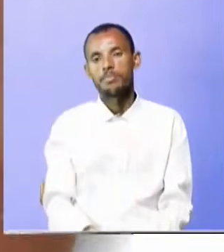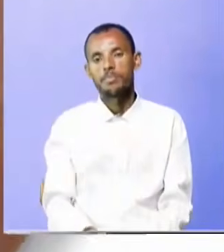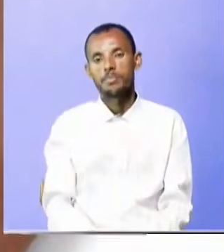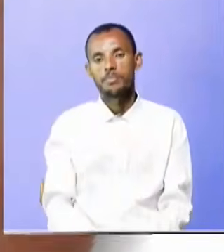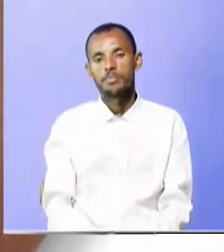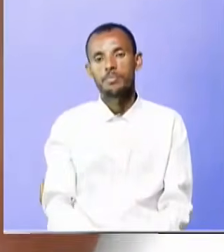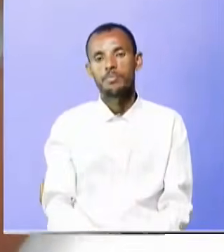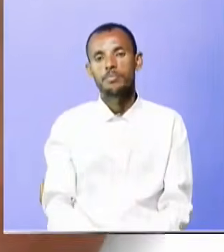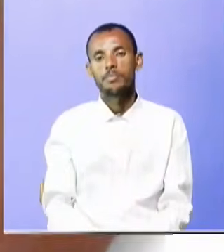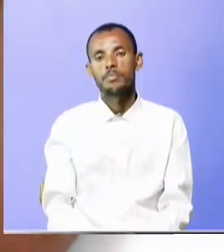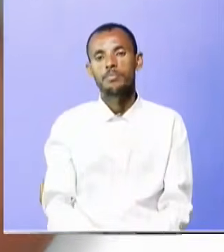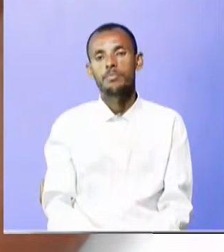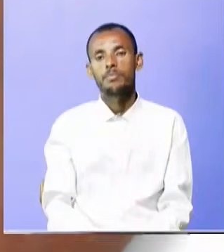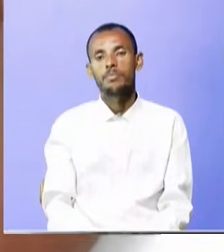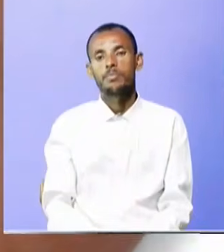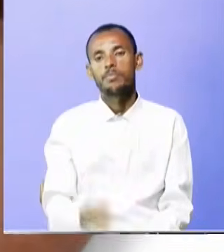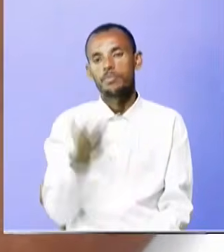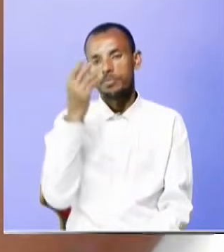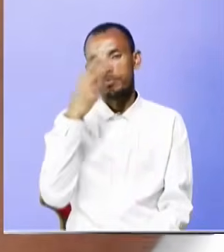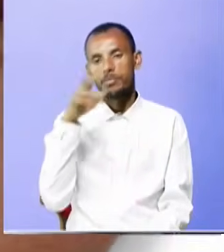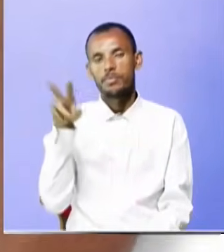cone,